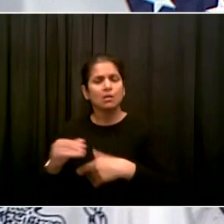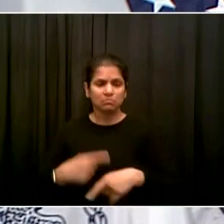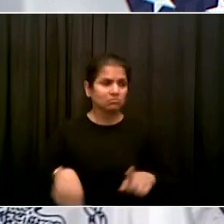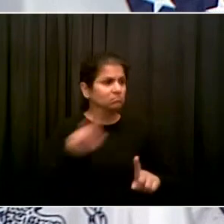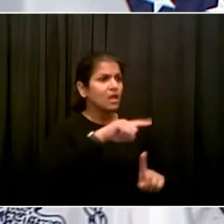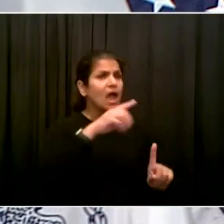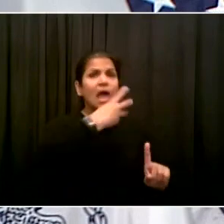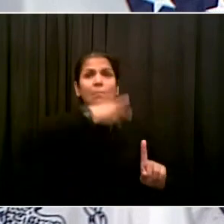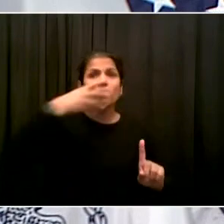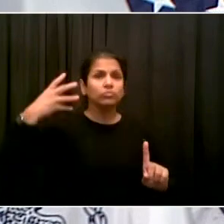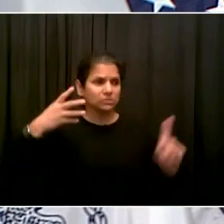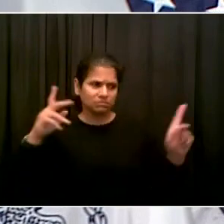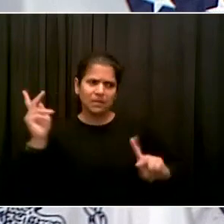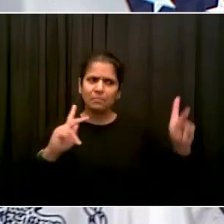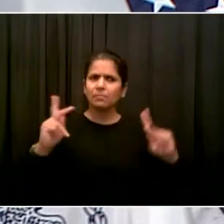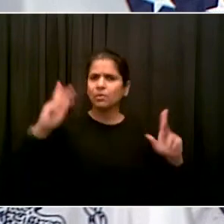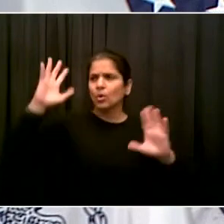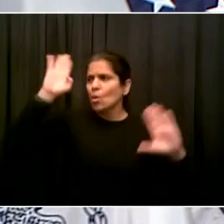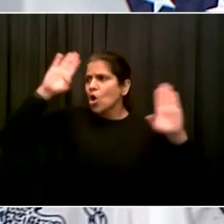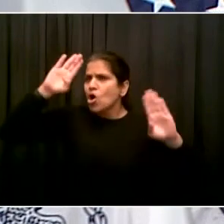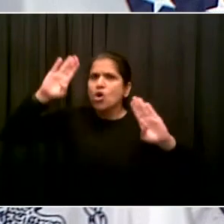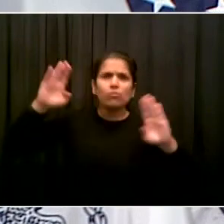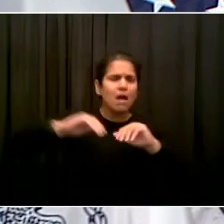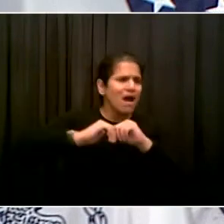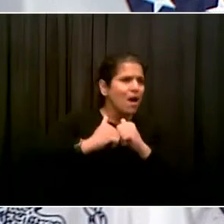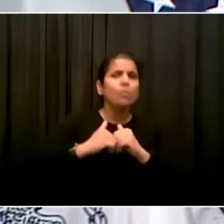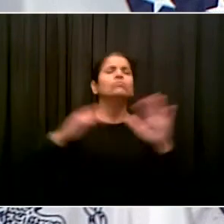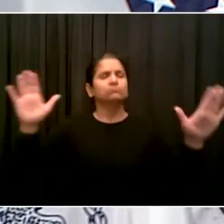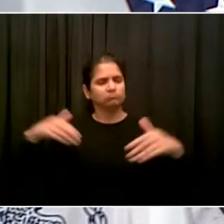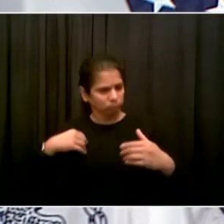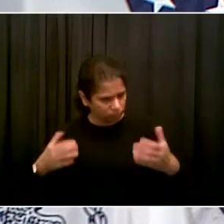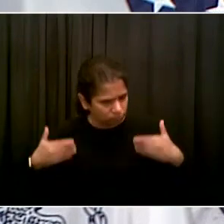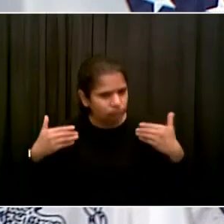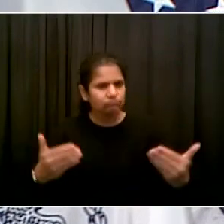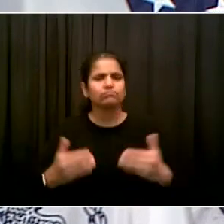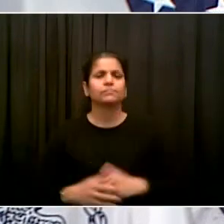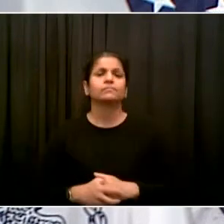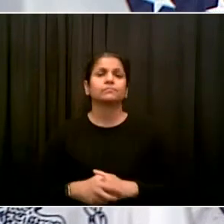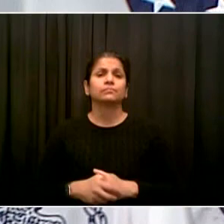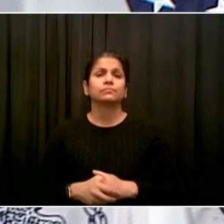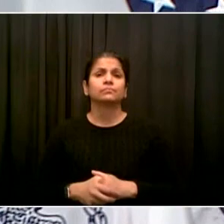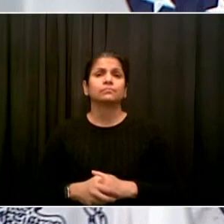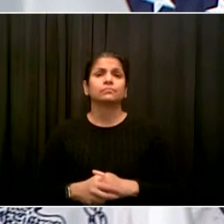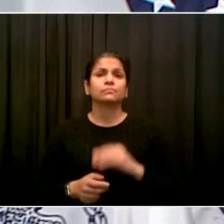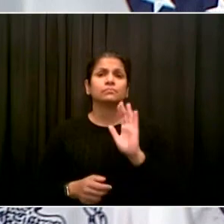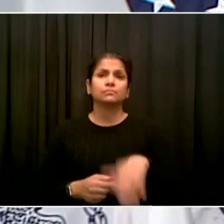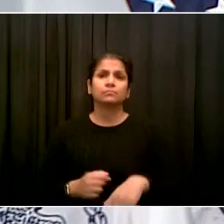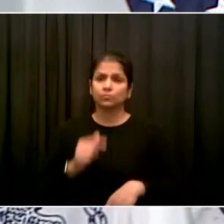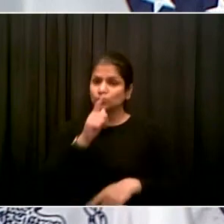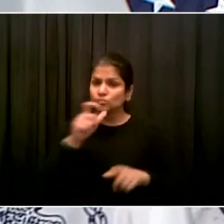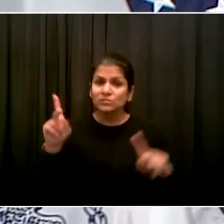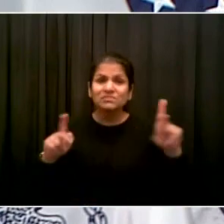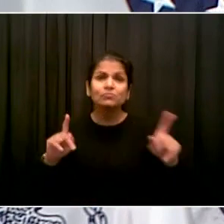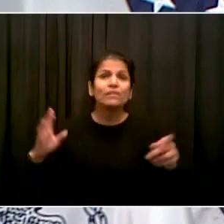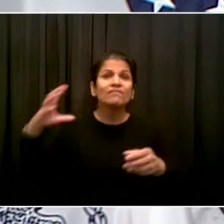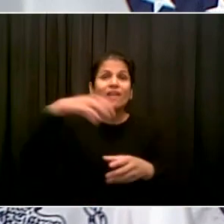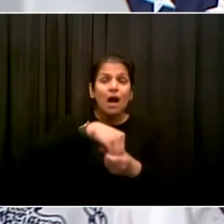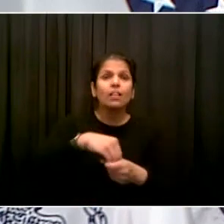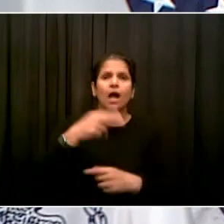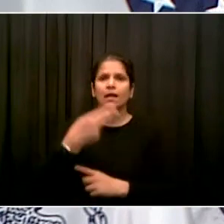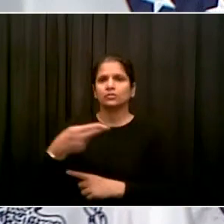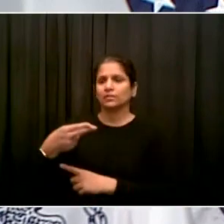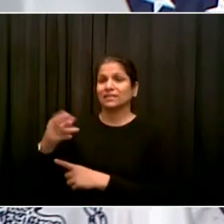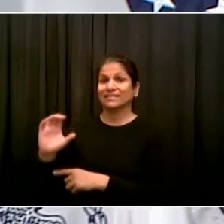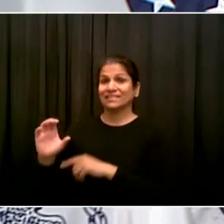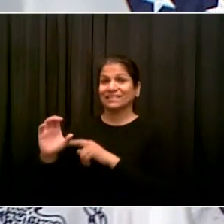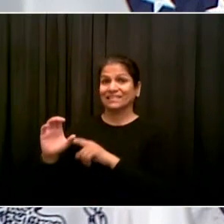been absolutely the credo of Health and Hospitals all along, here to help New Yorkers no matter what. So we're going to be